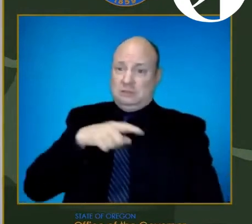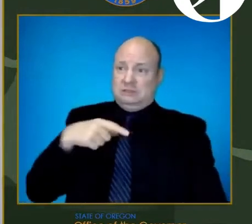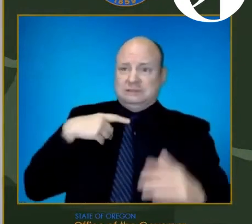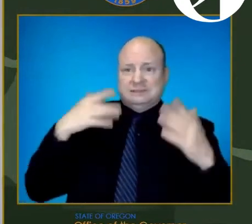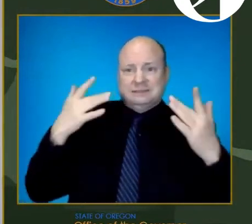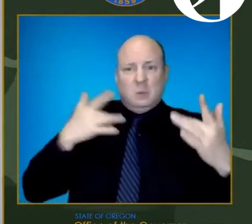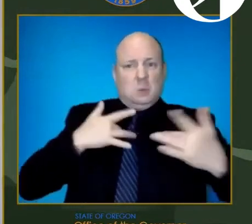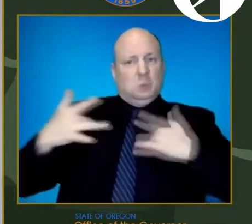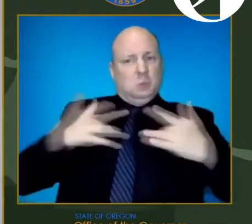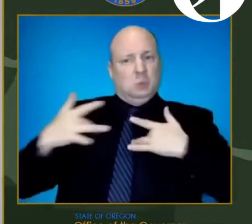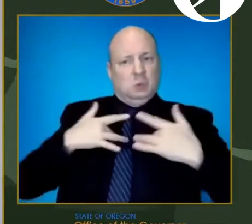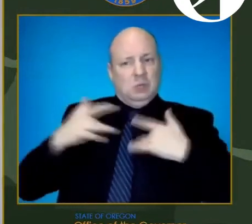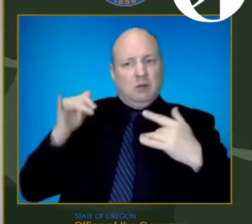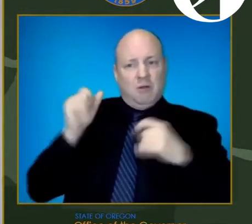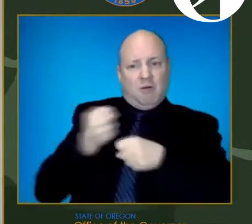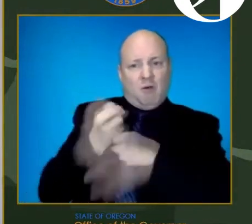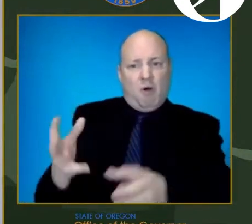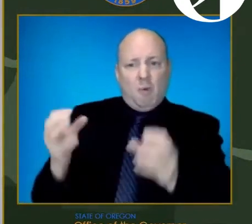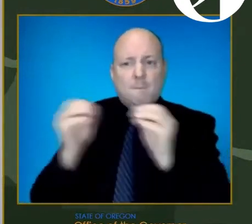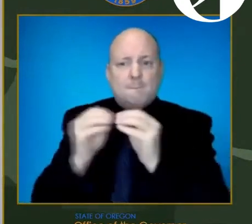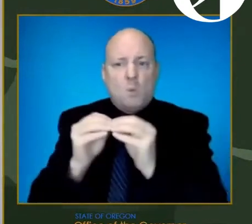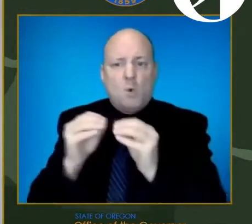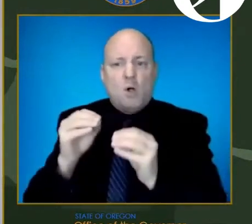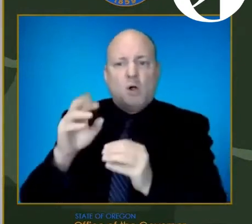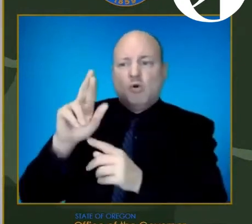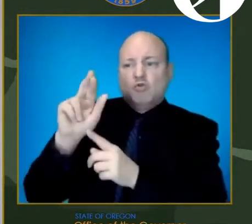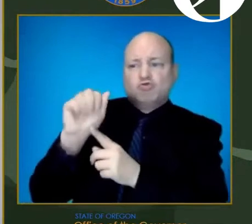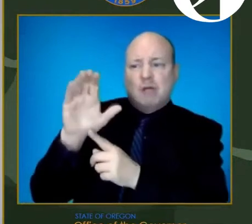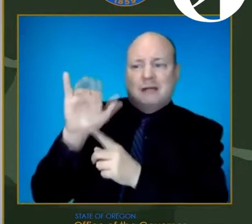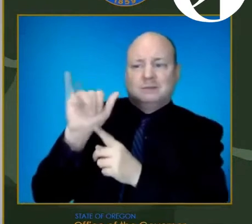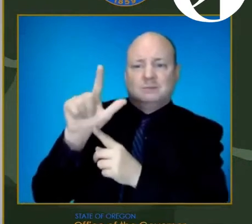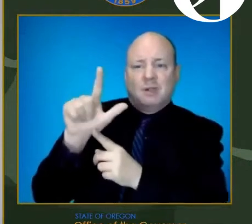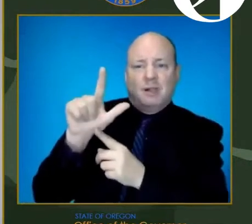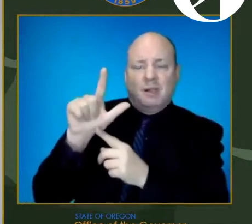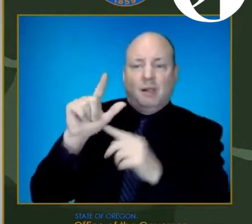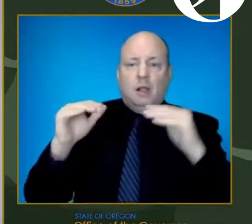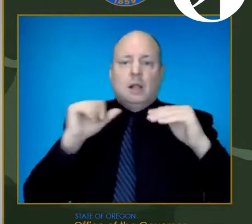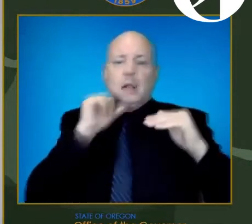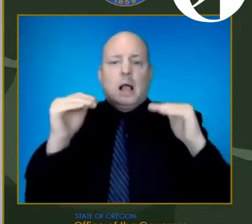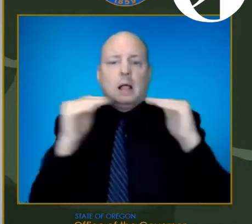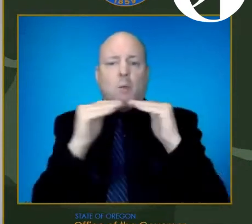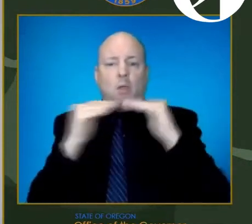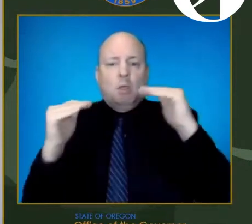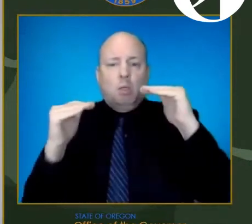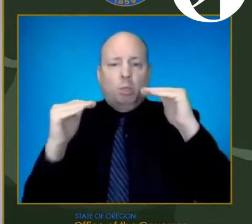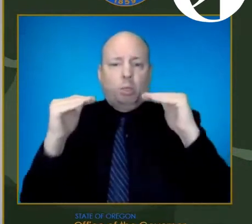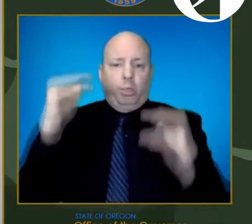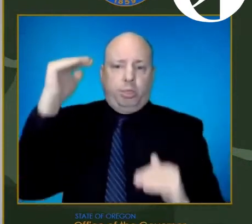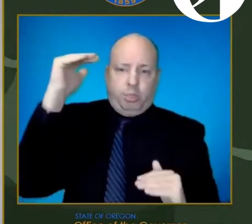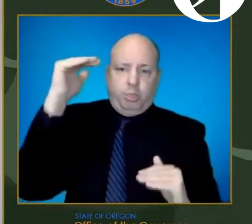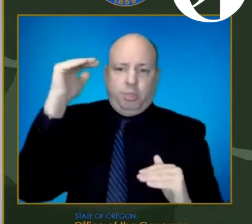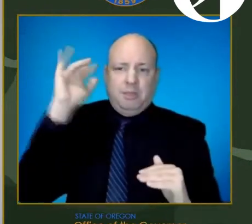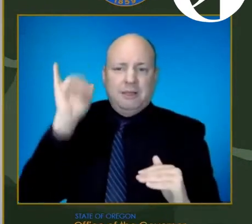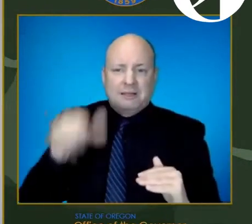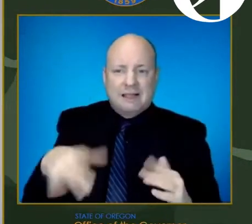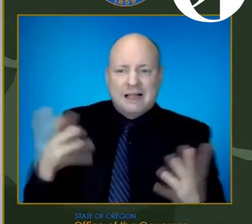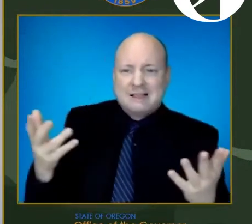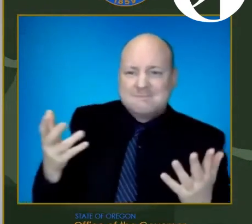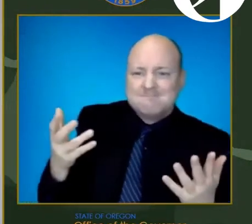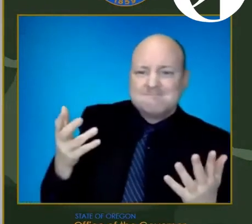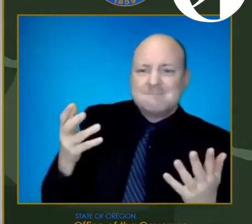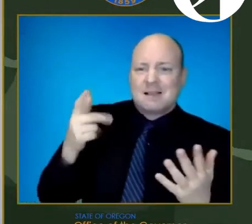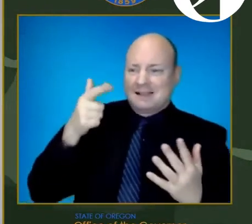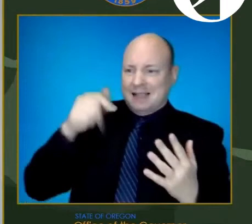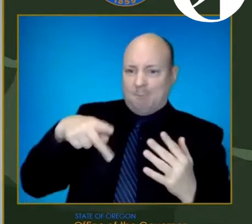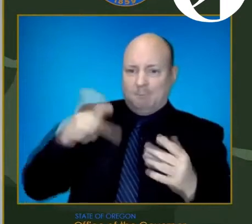this racial disparity of educational outcomes, like this already existent achievement gap that exists between children, if